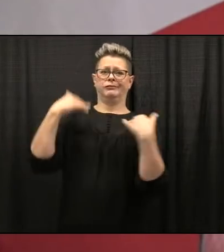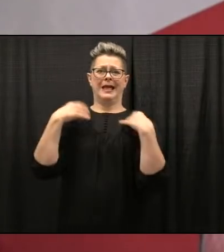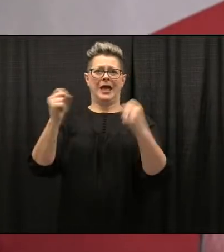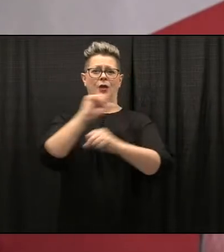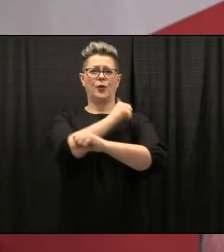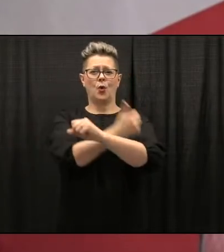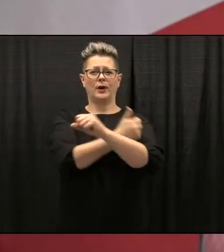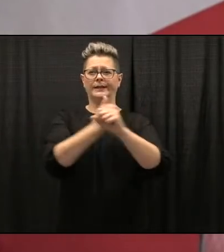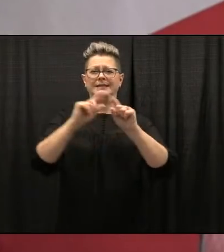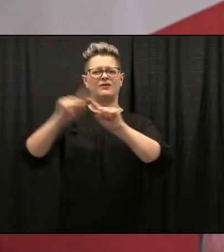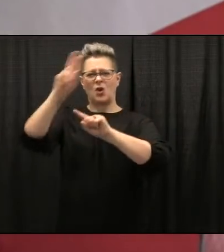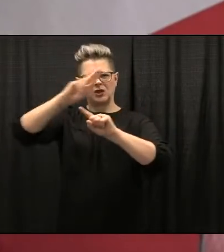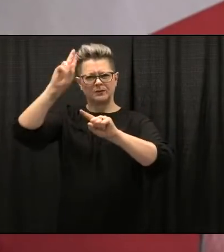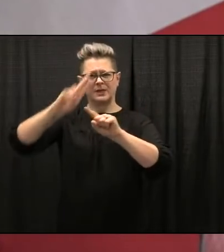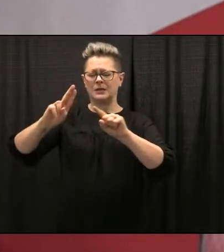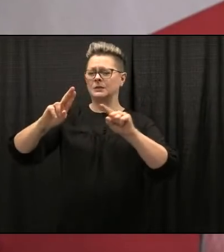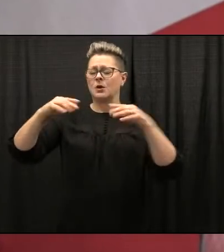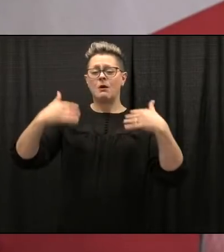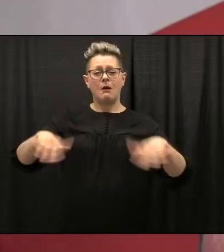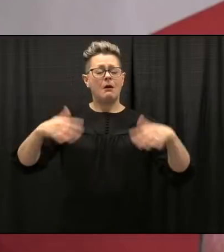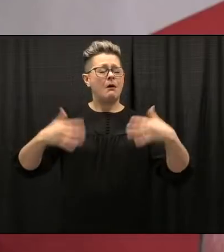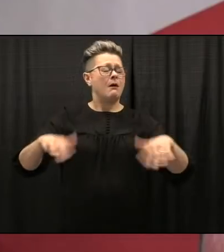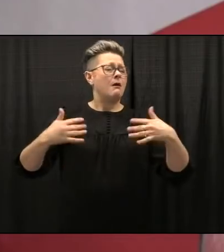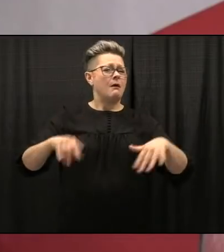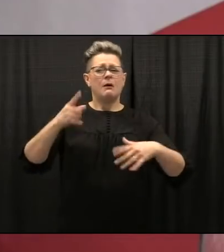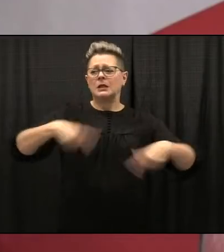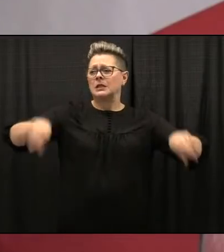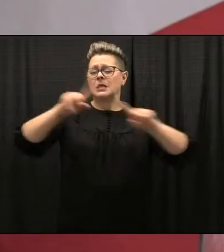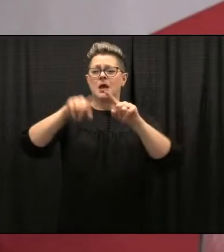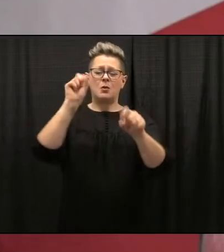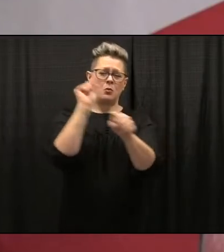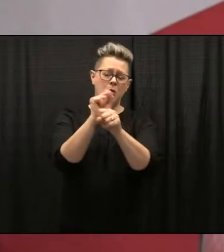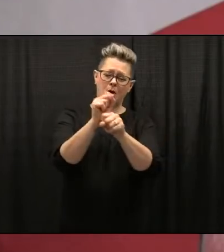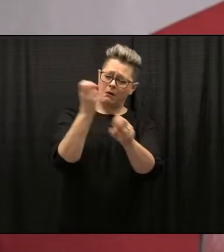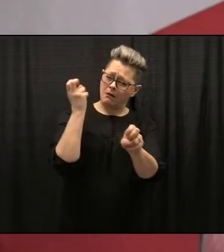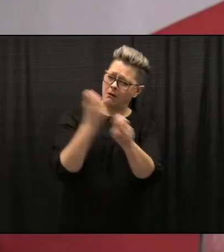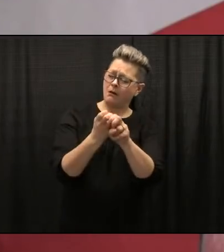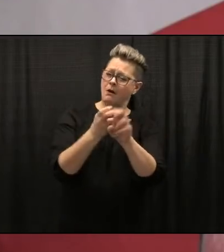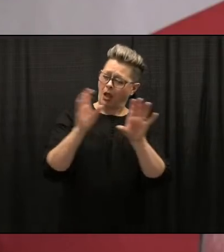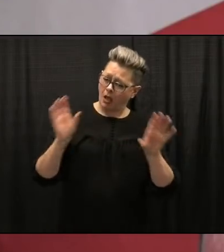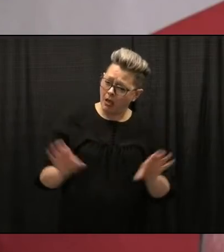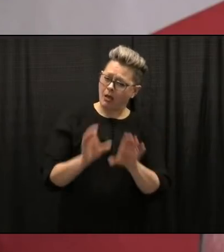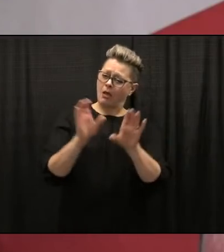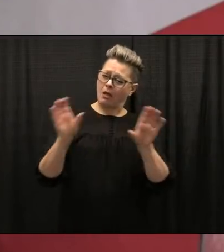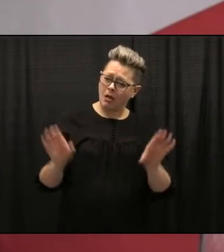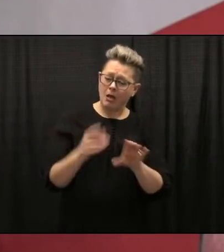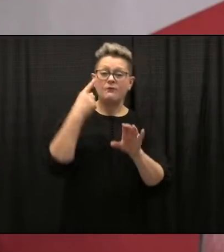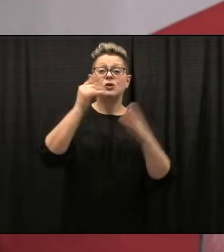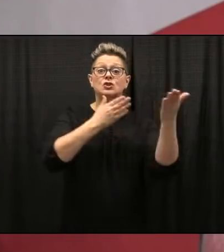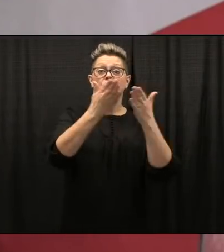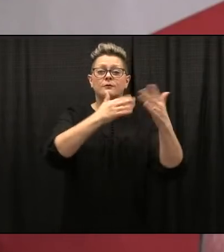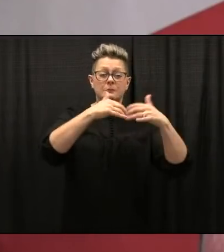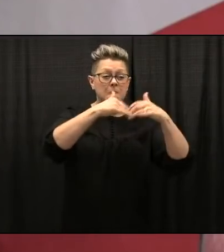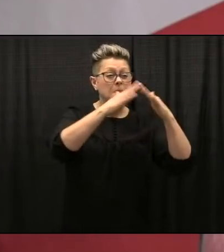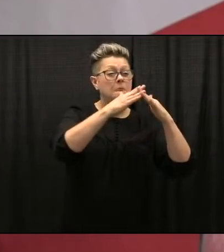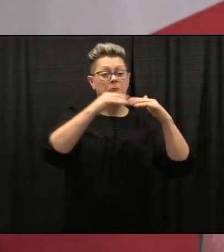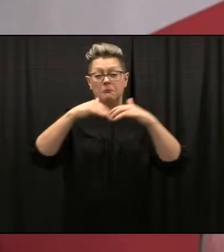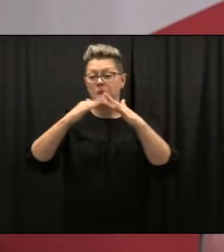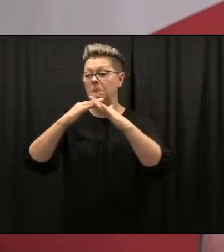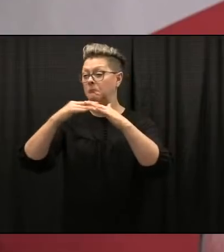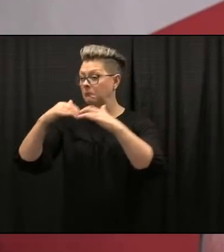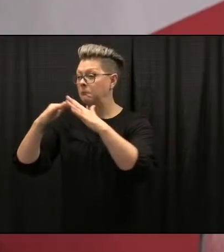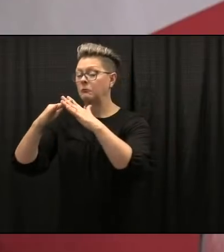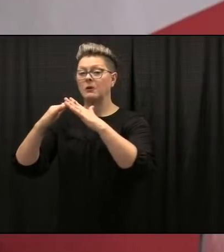general. They worked very diligently to restore services. And when you compare with